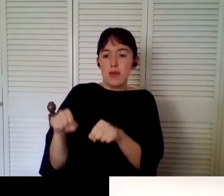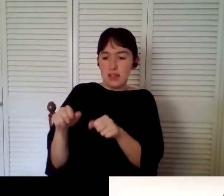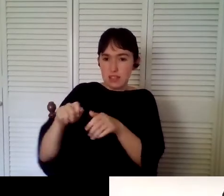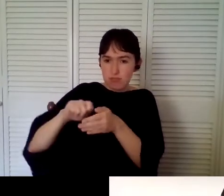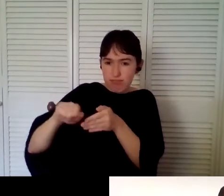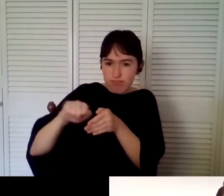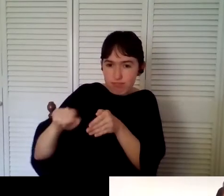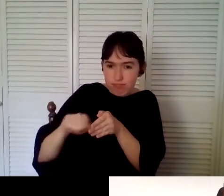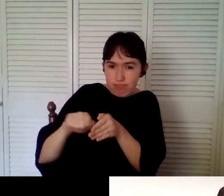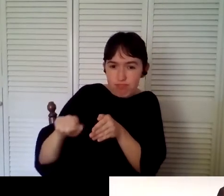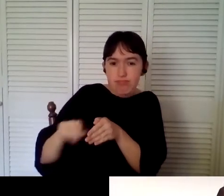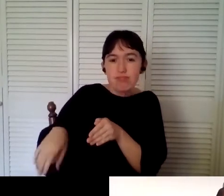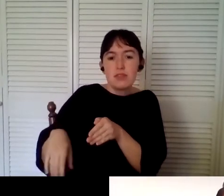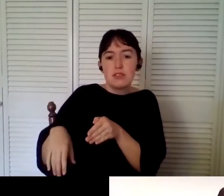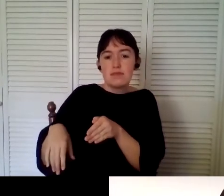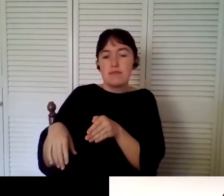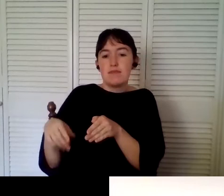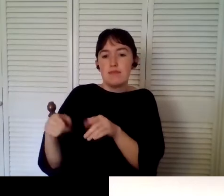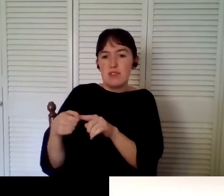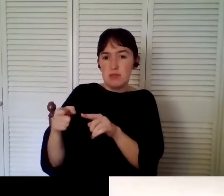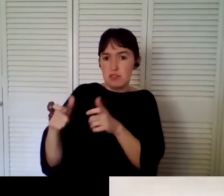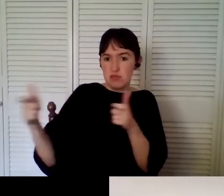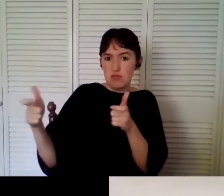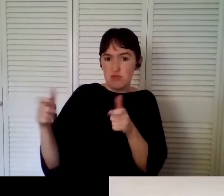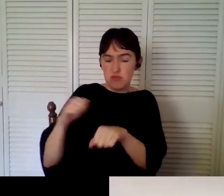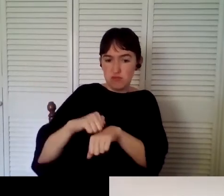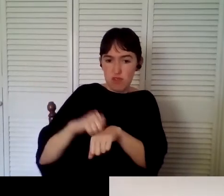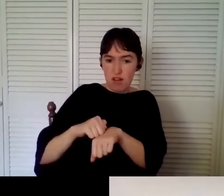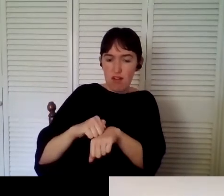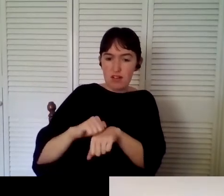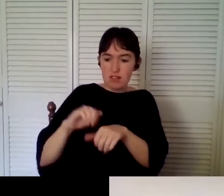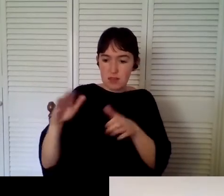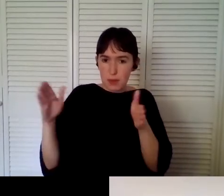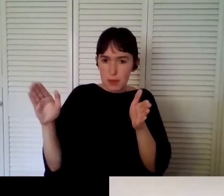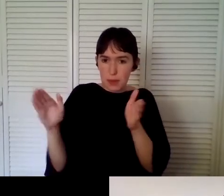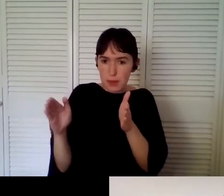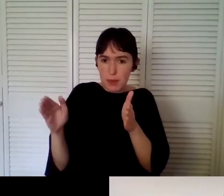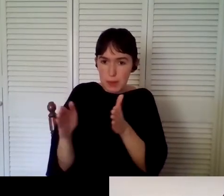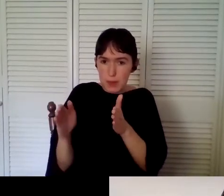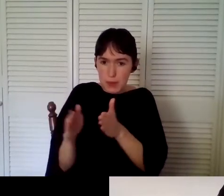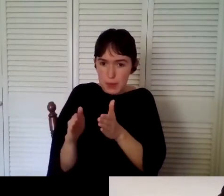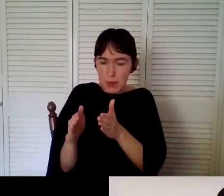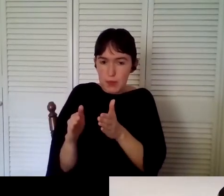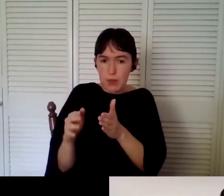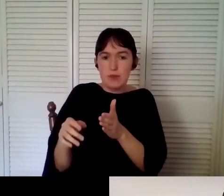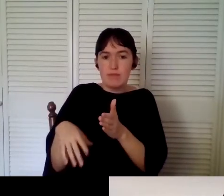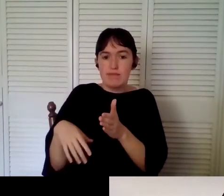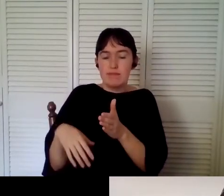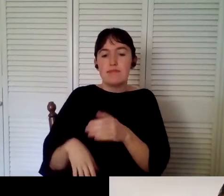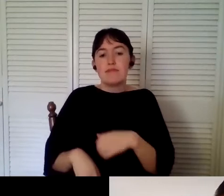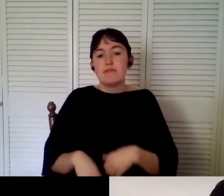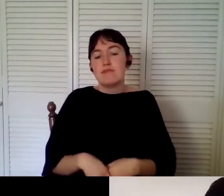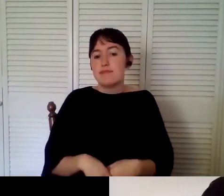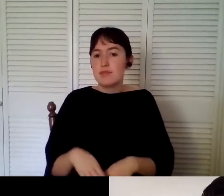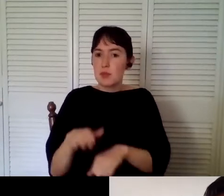core or cobble that looks like this. Yeah. So a lot of reduction. Um, and it's just a slow,